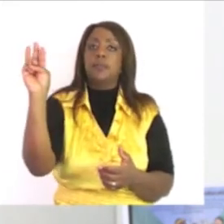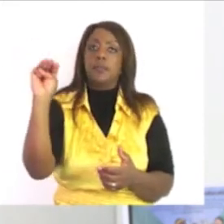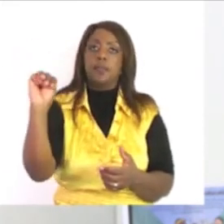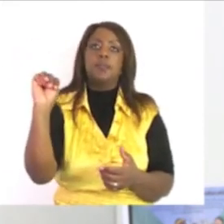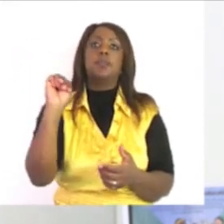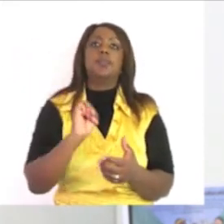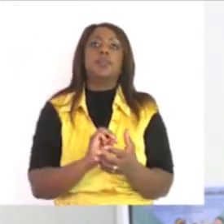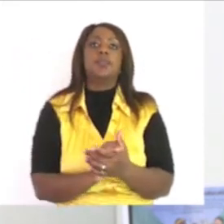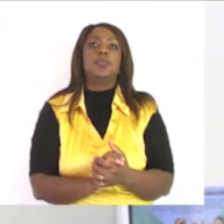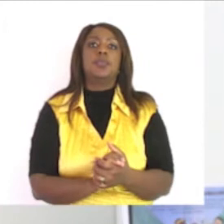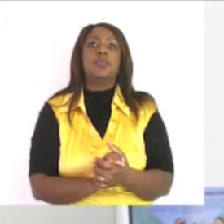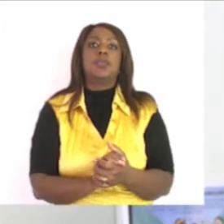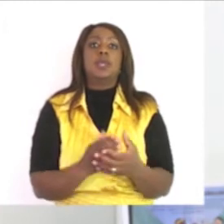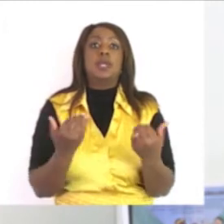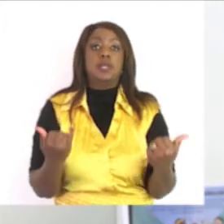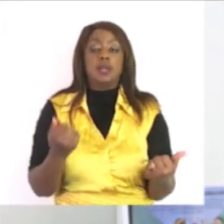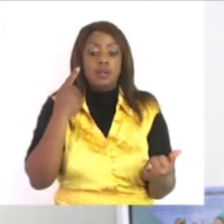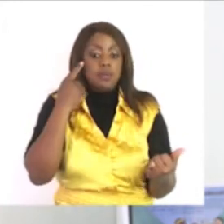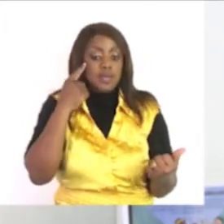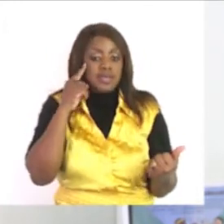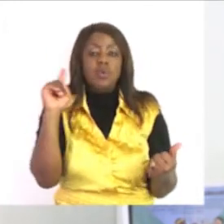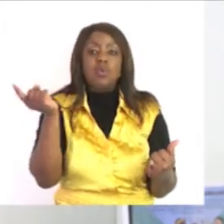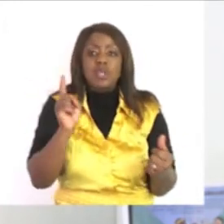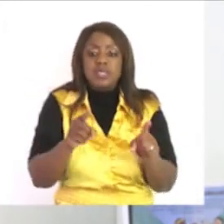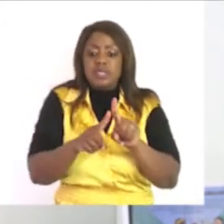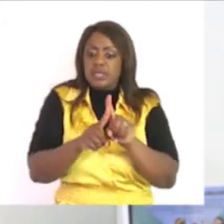1.6 meter. And then